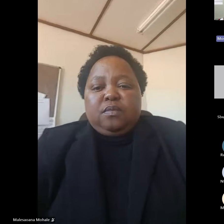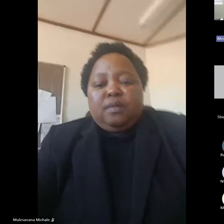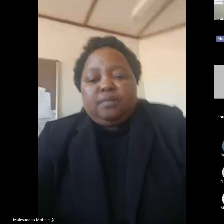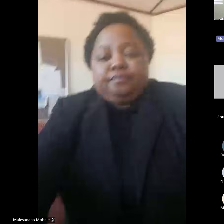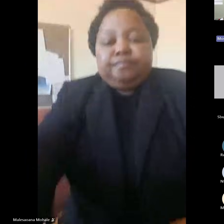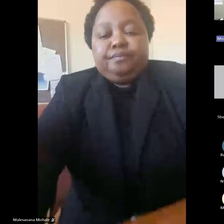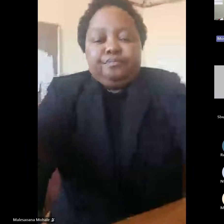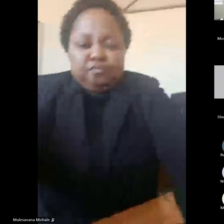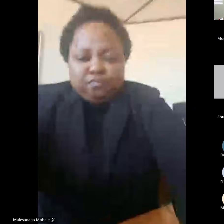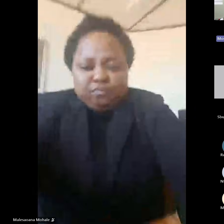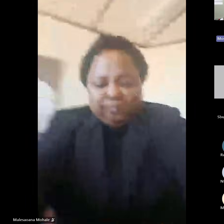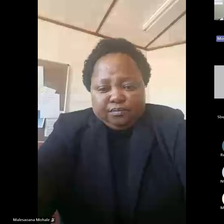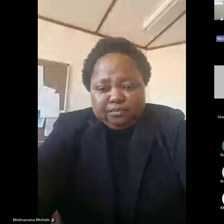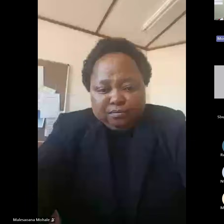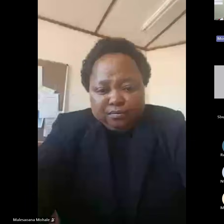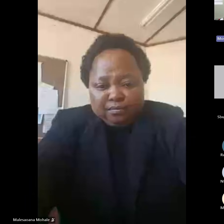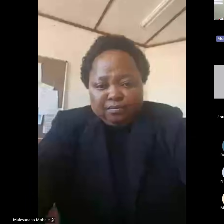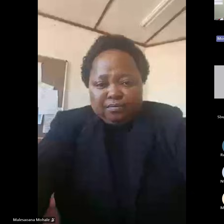the slideshow.